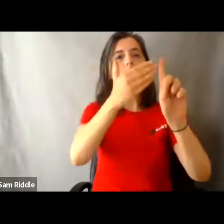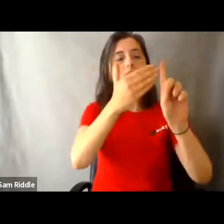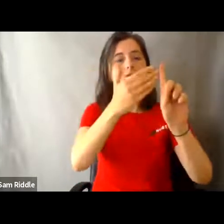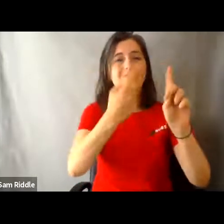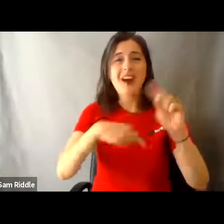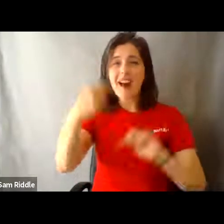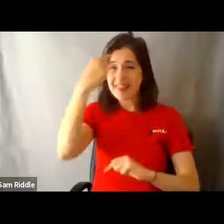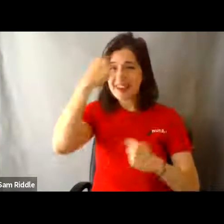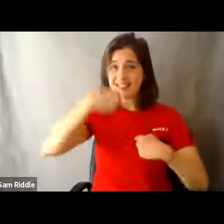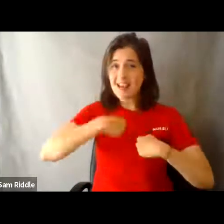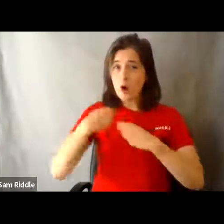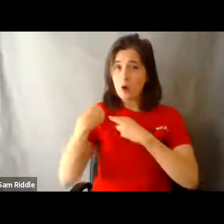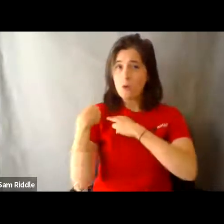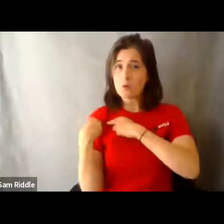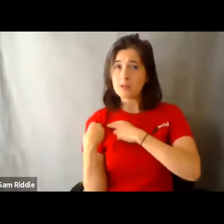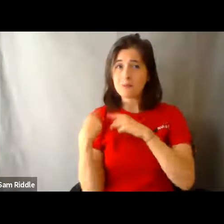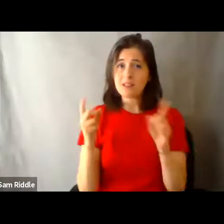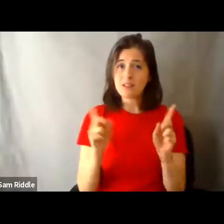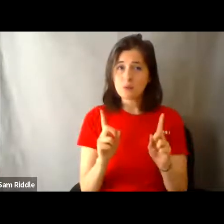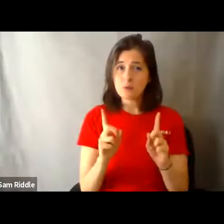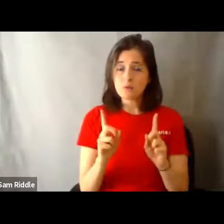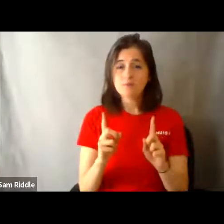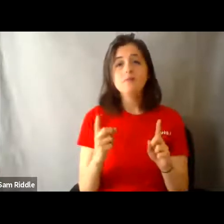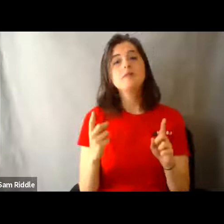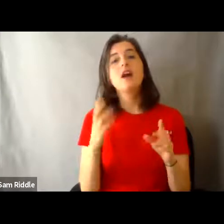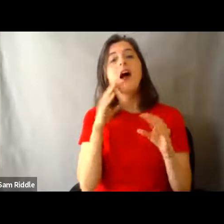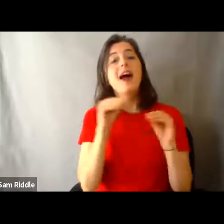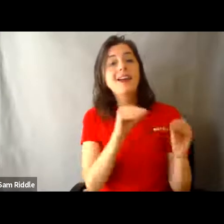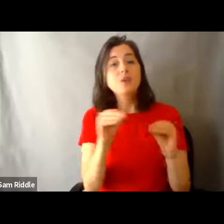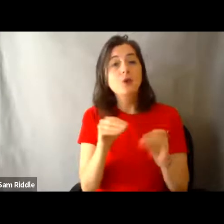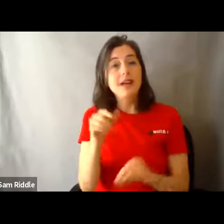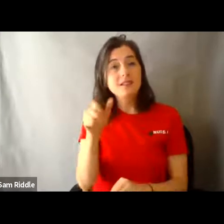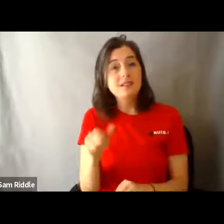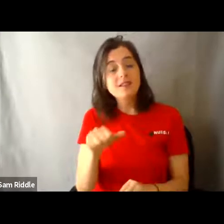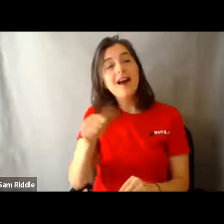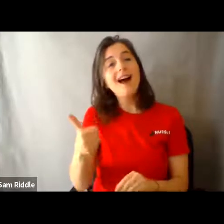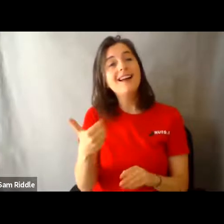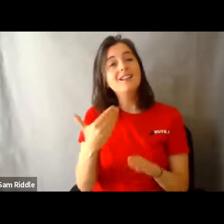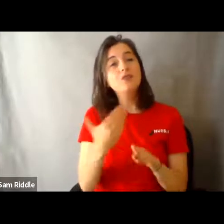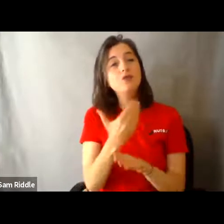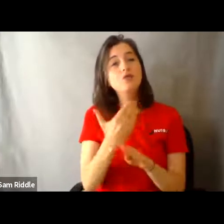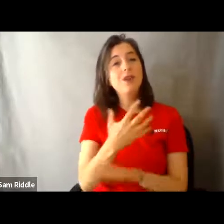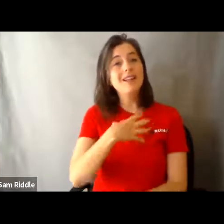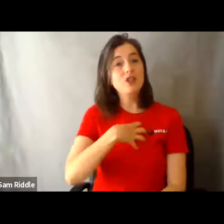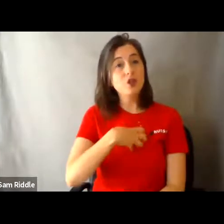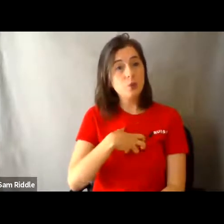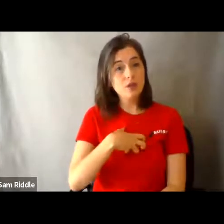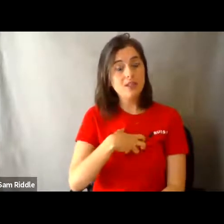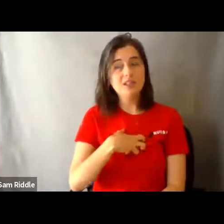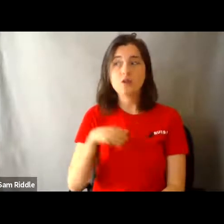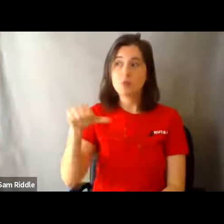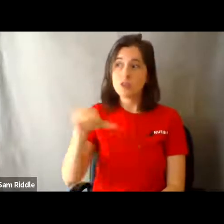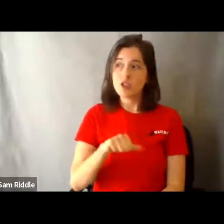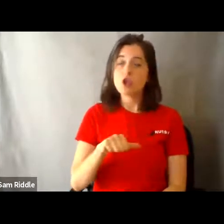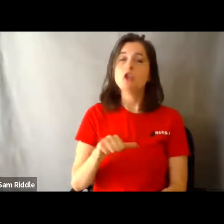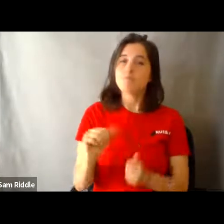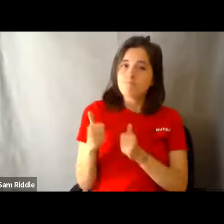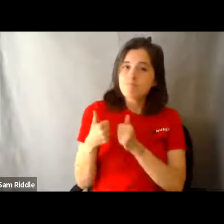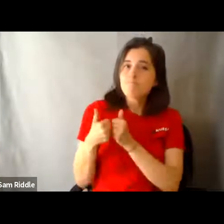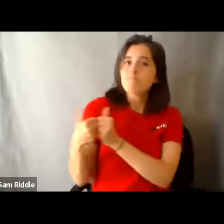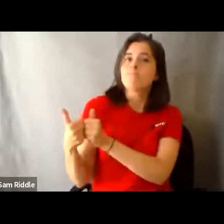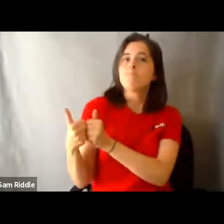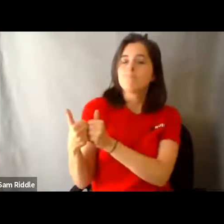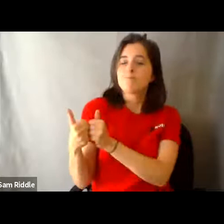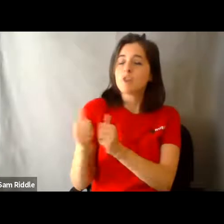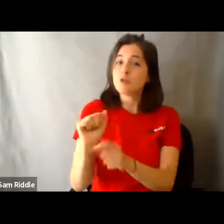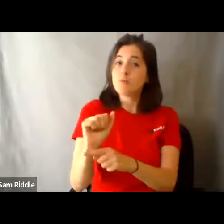as educators and as trade unionists to stand alongside the Cuban people, to protect and to